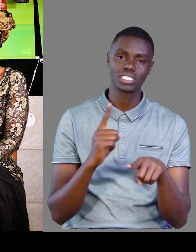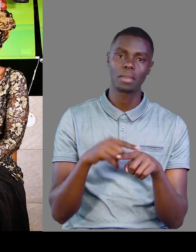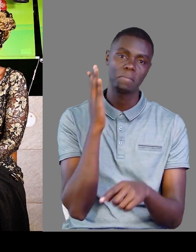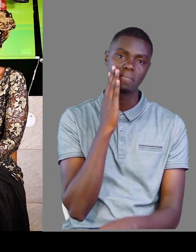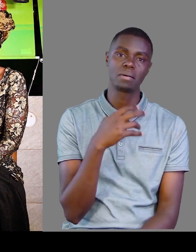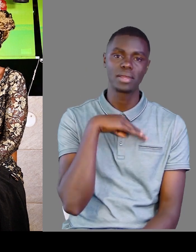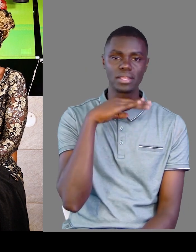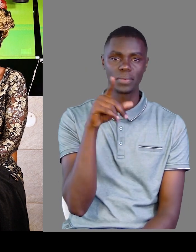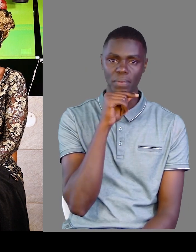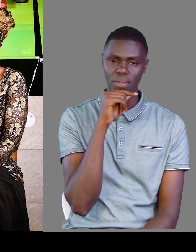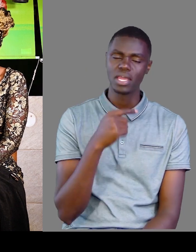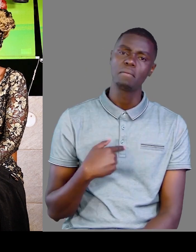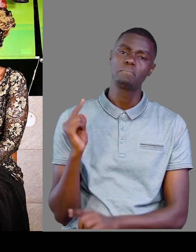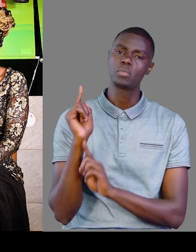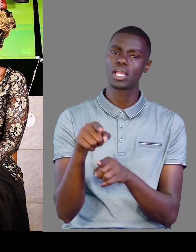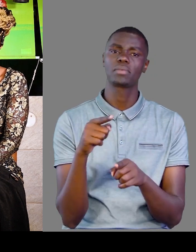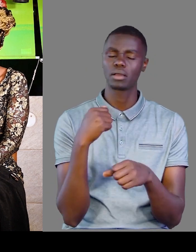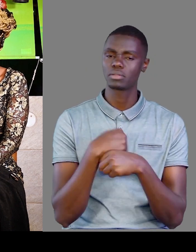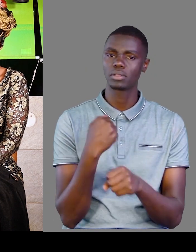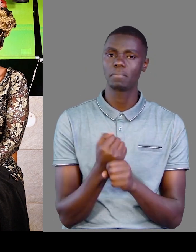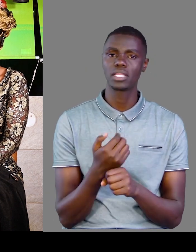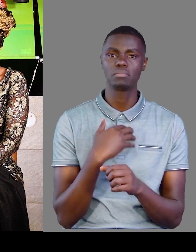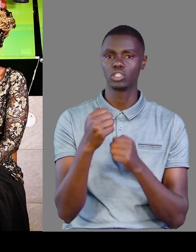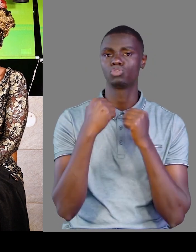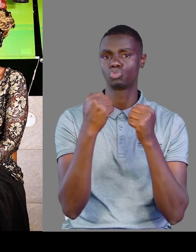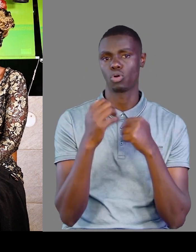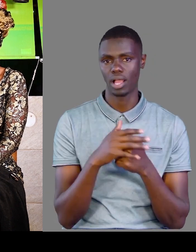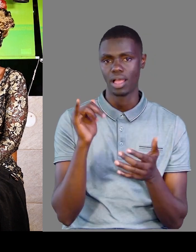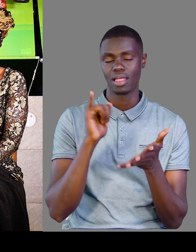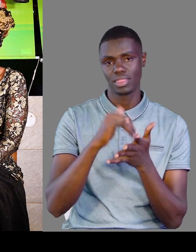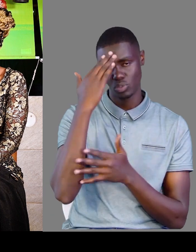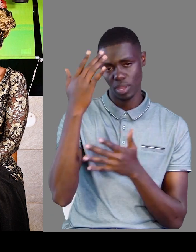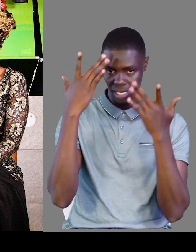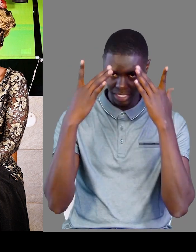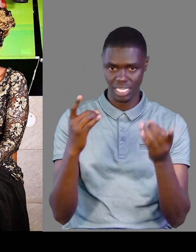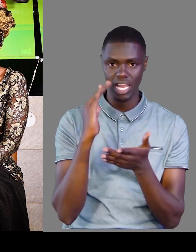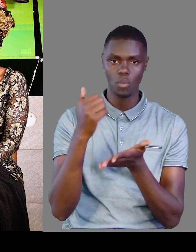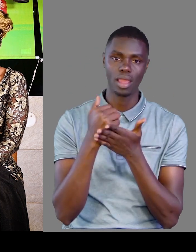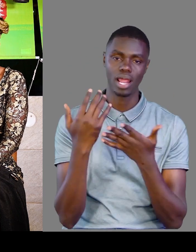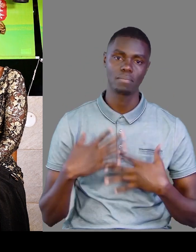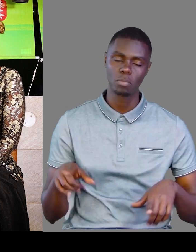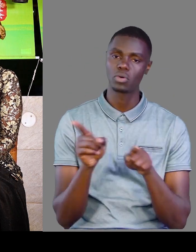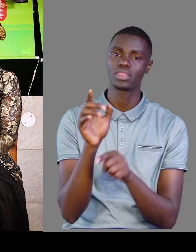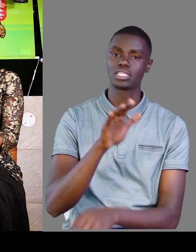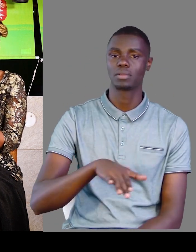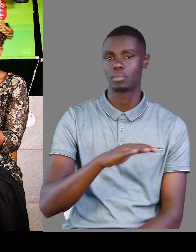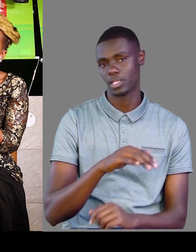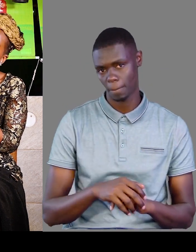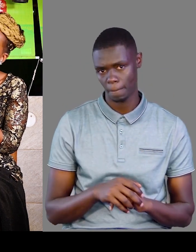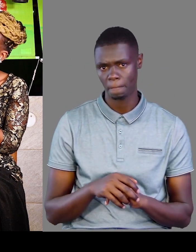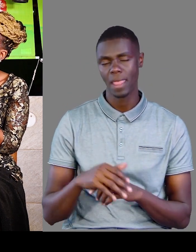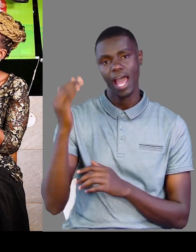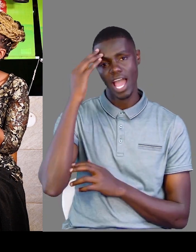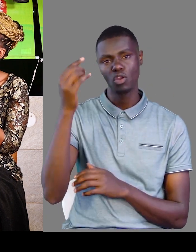me coming out made me more thick-skinned than who I am today, and that's why I decided that I'm going to help people who are in the same space as me. And we know you